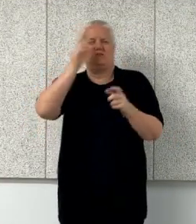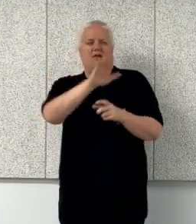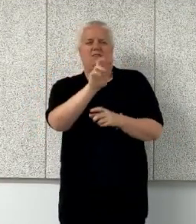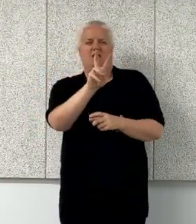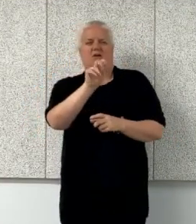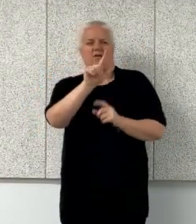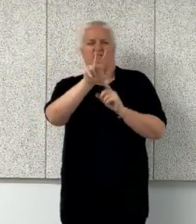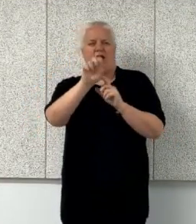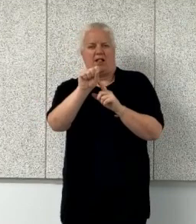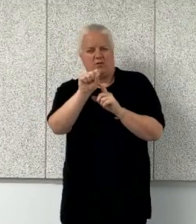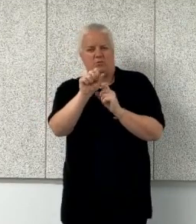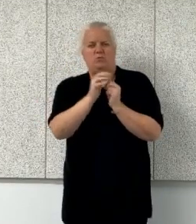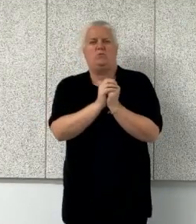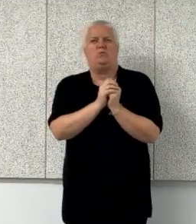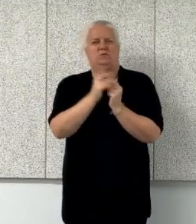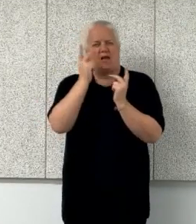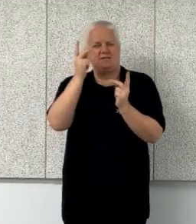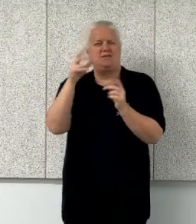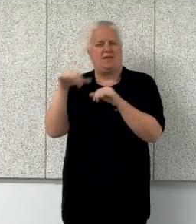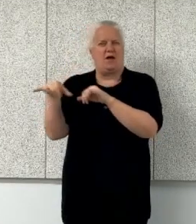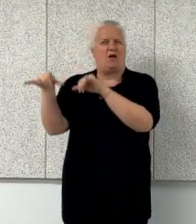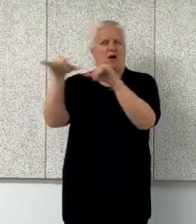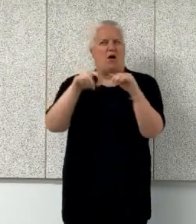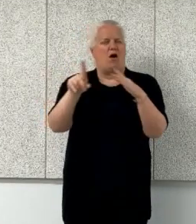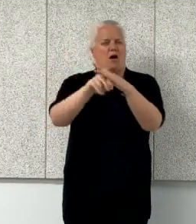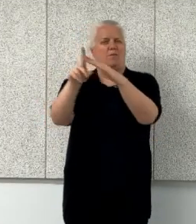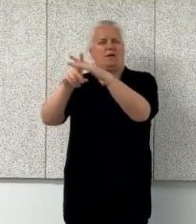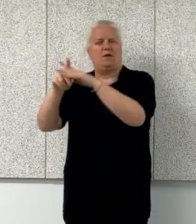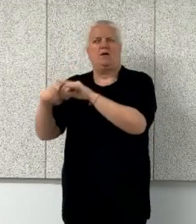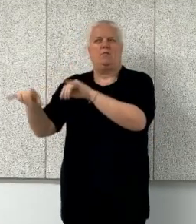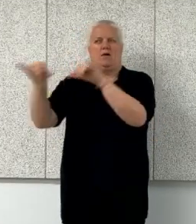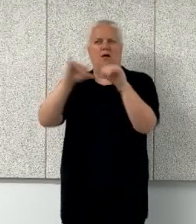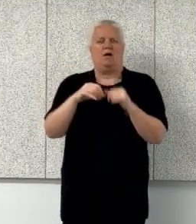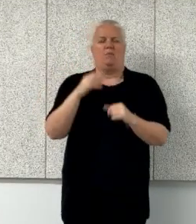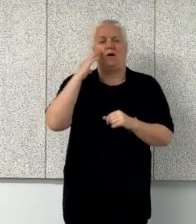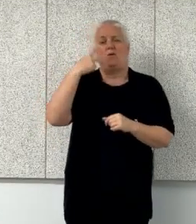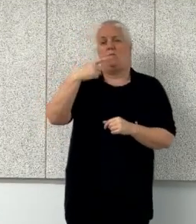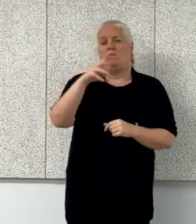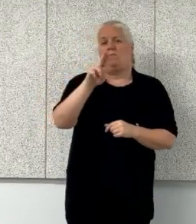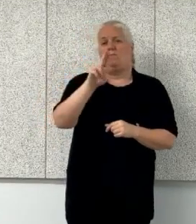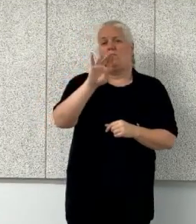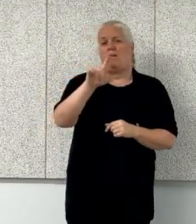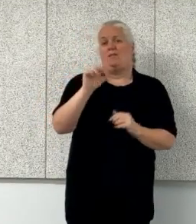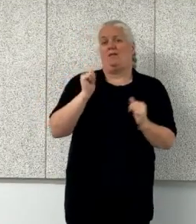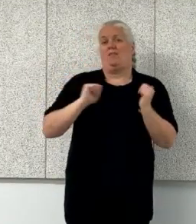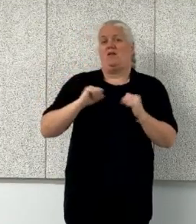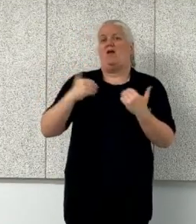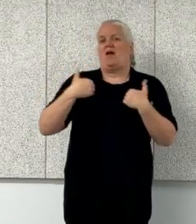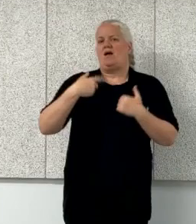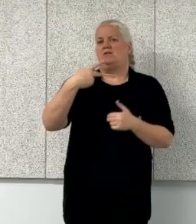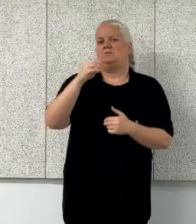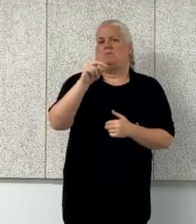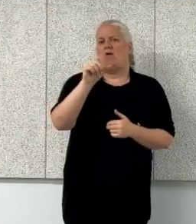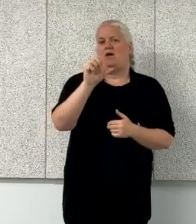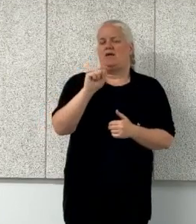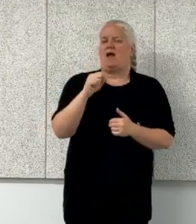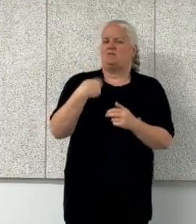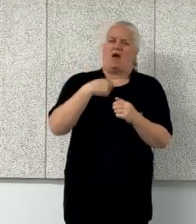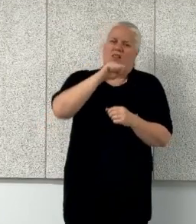Playwrights Horizons does and Capacity Interactive. I know The Public had a podcast. I'm mentioning all podcasts because I love podcasts.